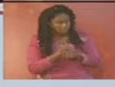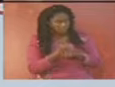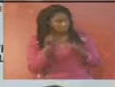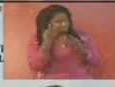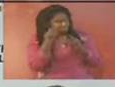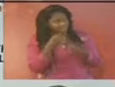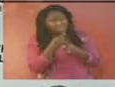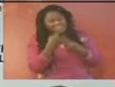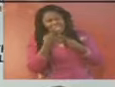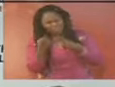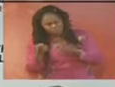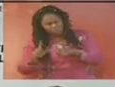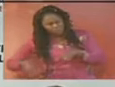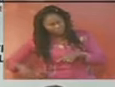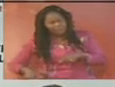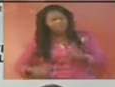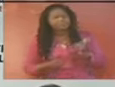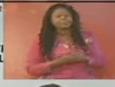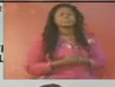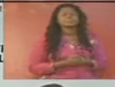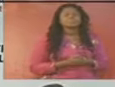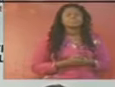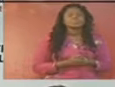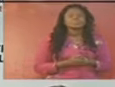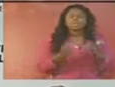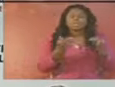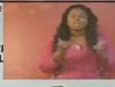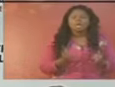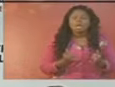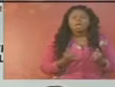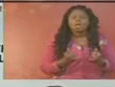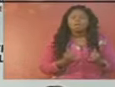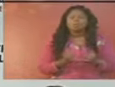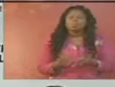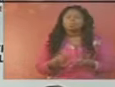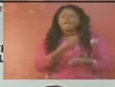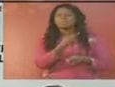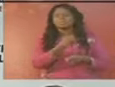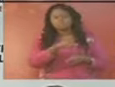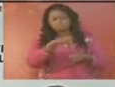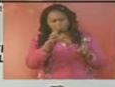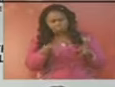Okay, we now go back to Ms. Bavita Gopal Chansen.